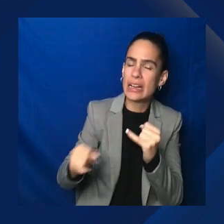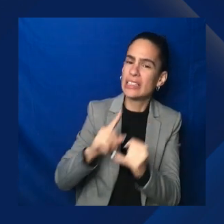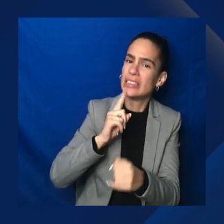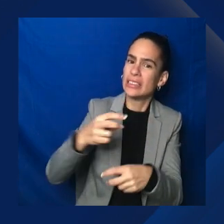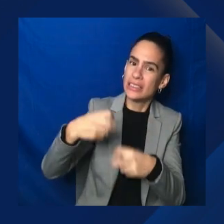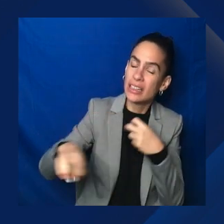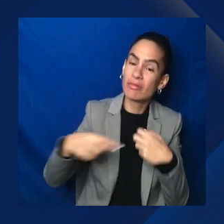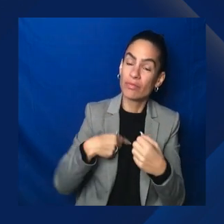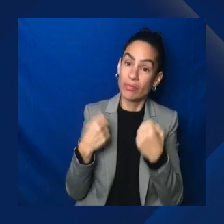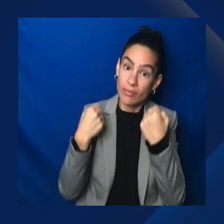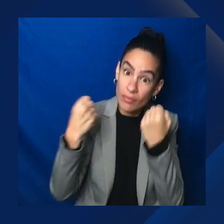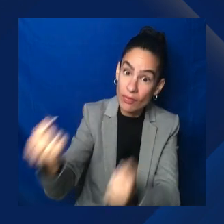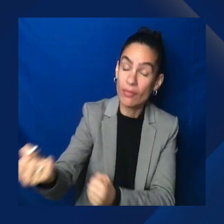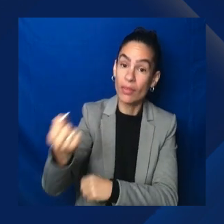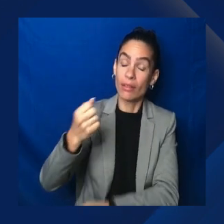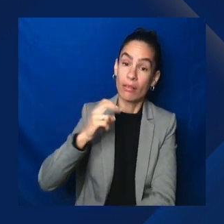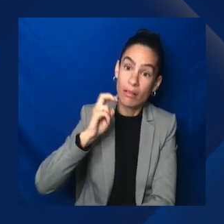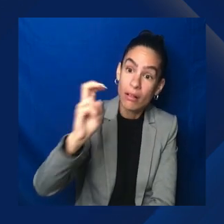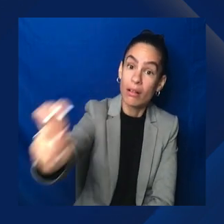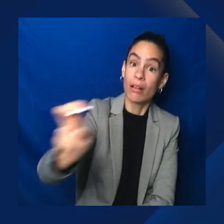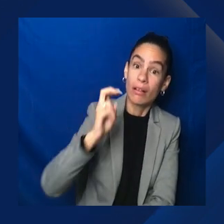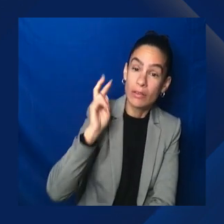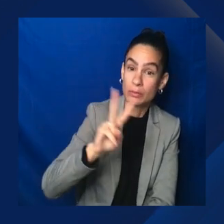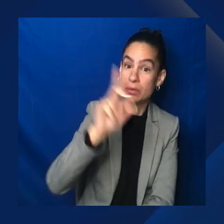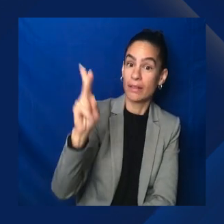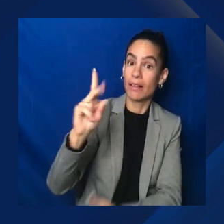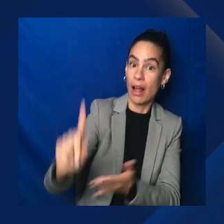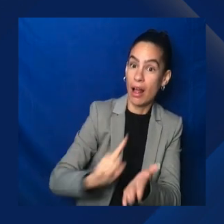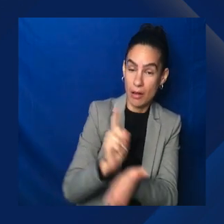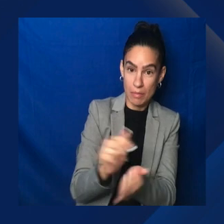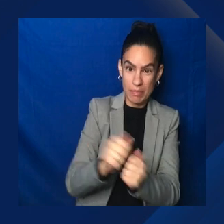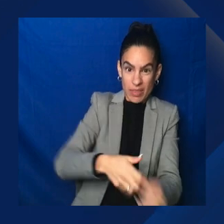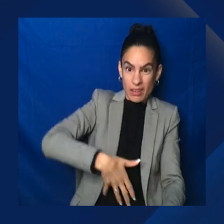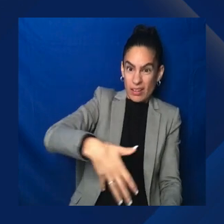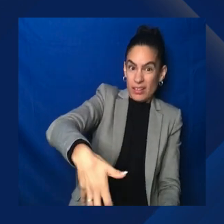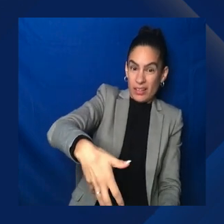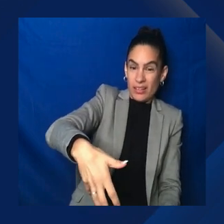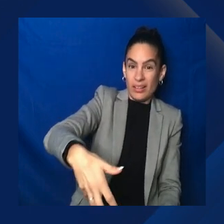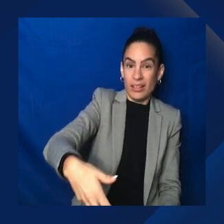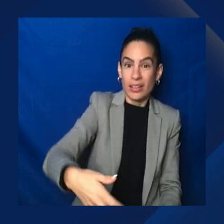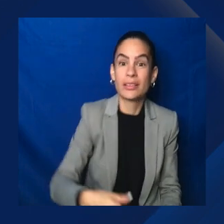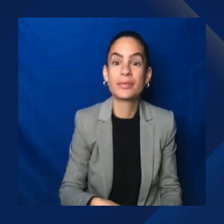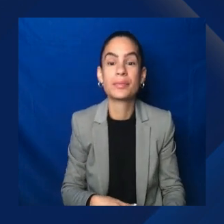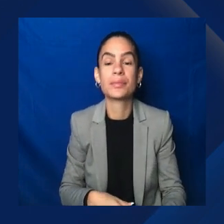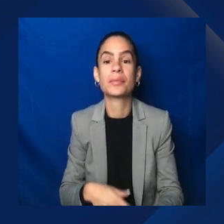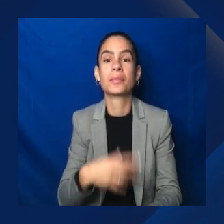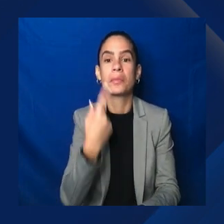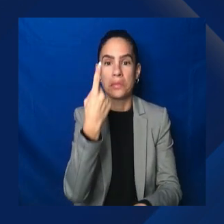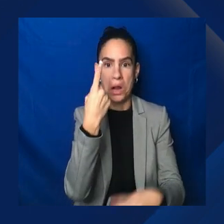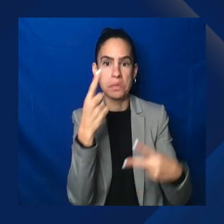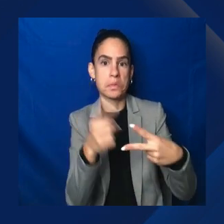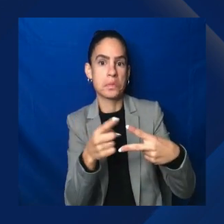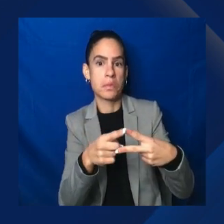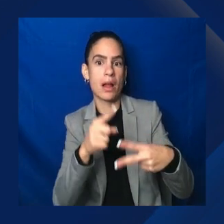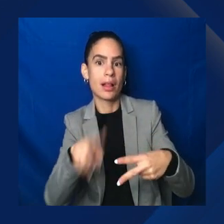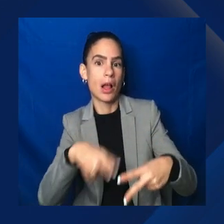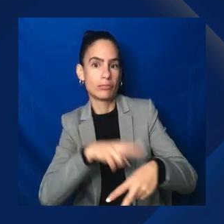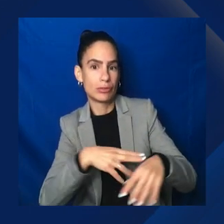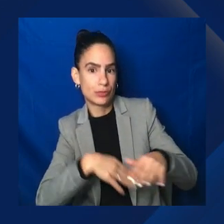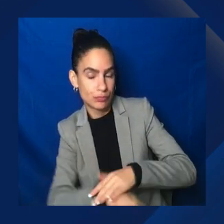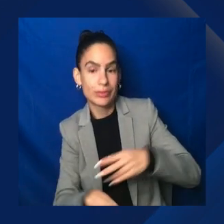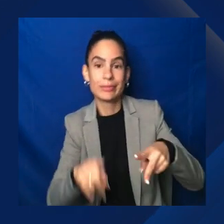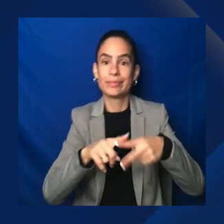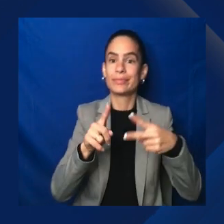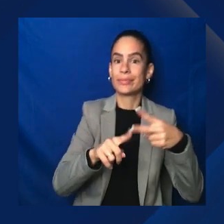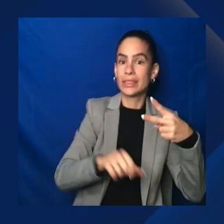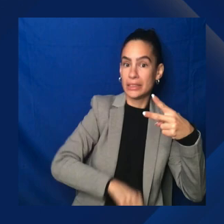Luckily, I had the one natural, one was C-section, and they are healthy little